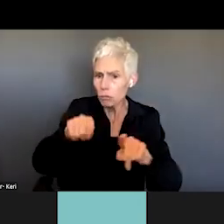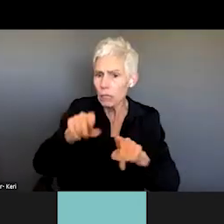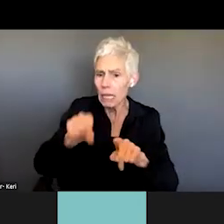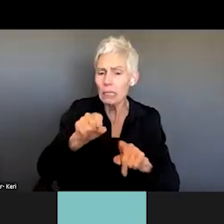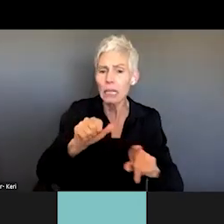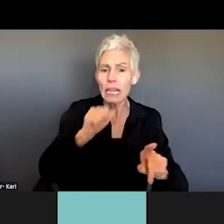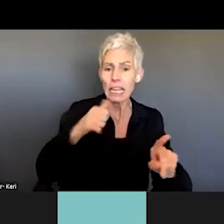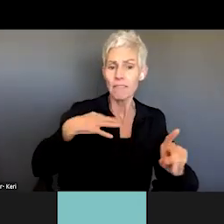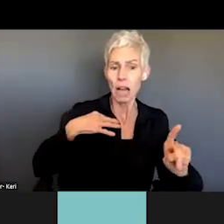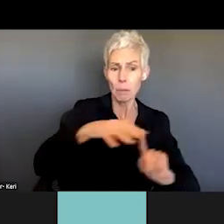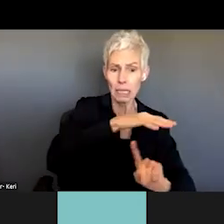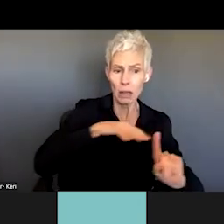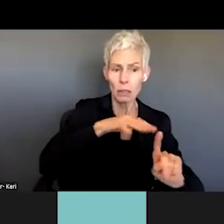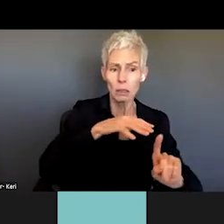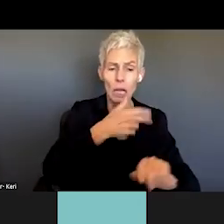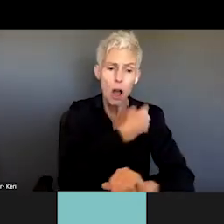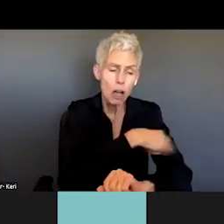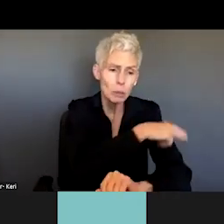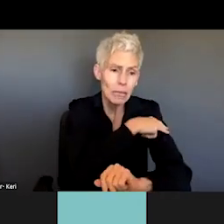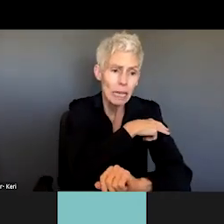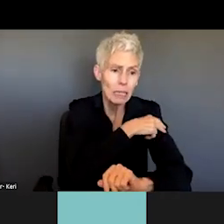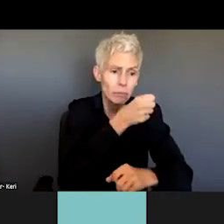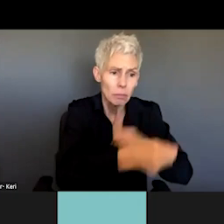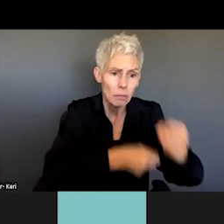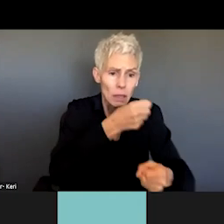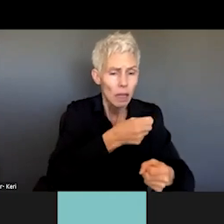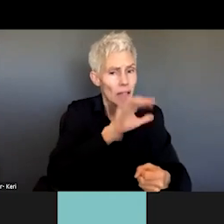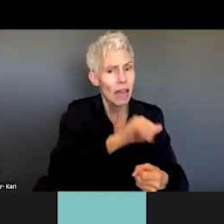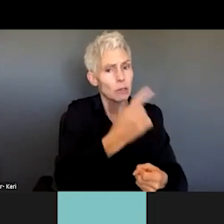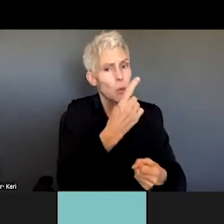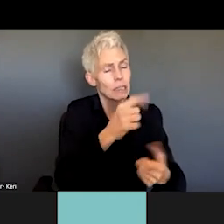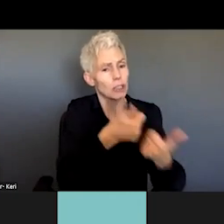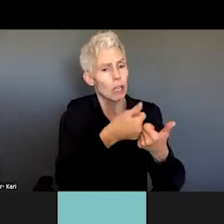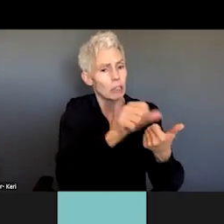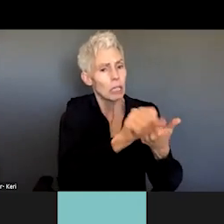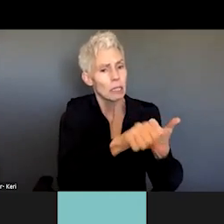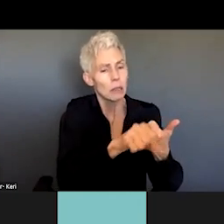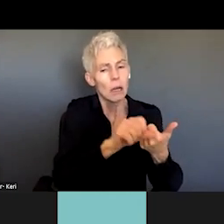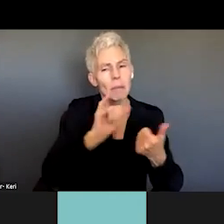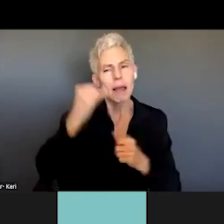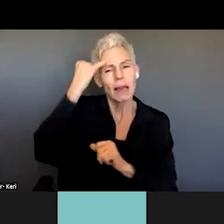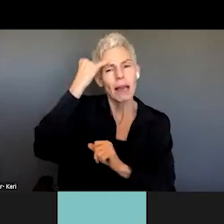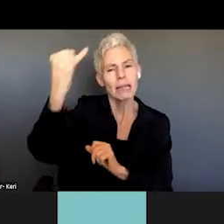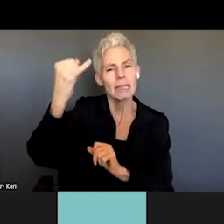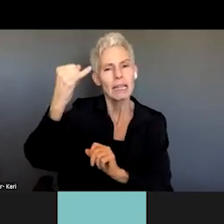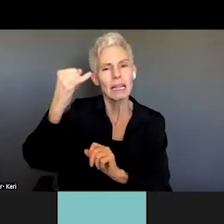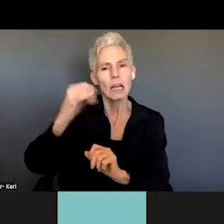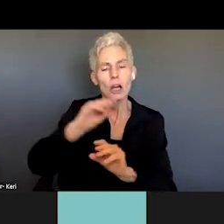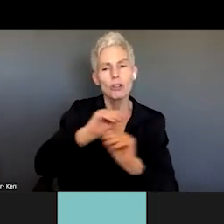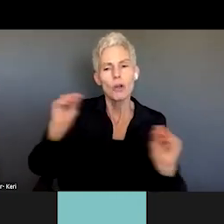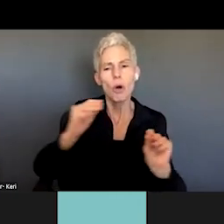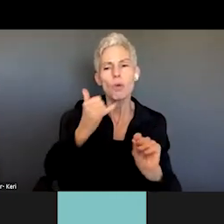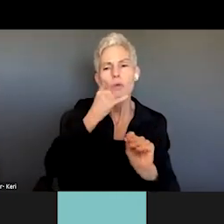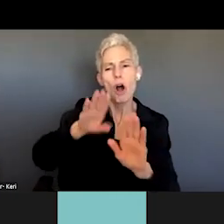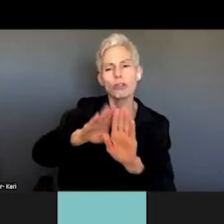involuntary environments of hospitalizations right now are ones that are a challenge. But when we use this concept of no wrong door,